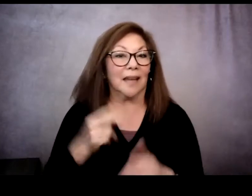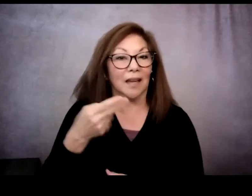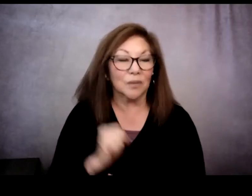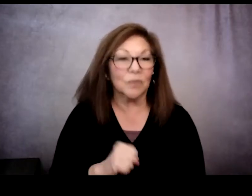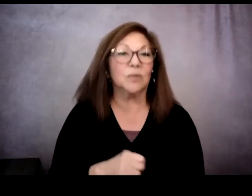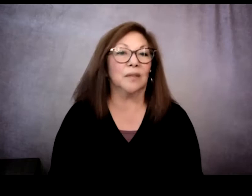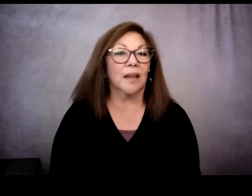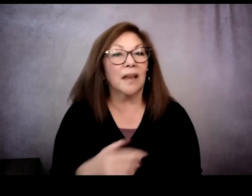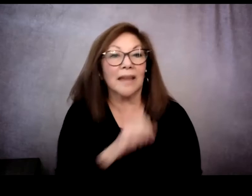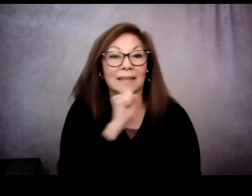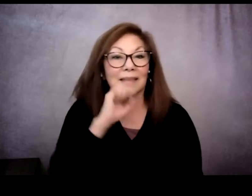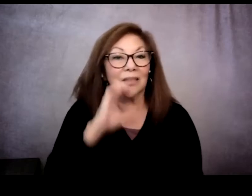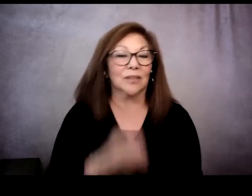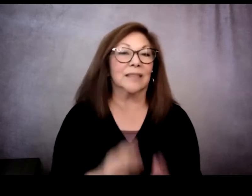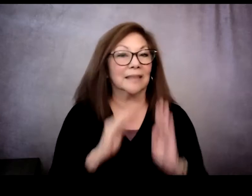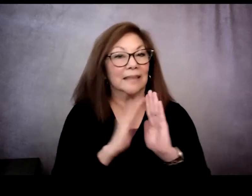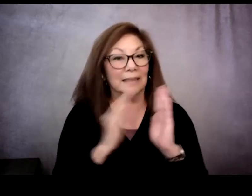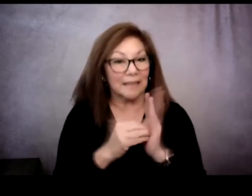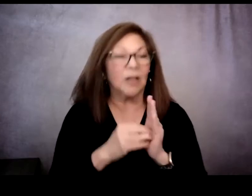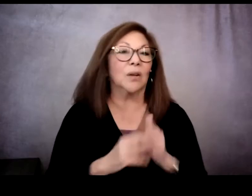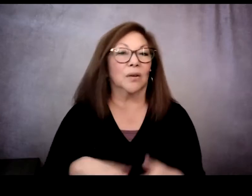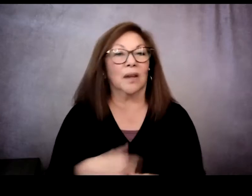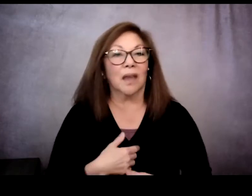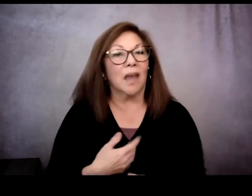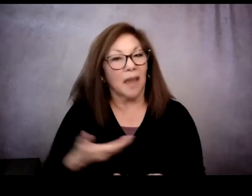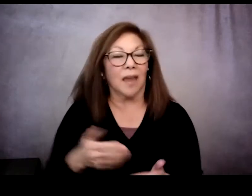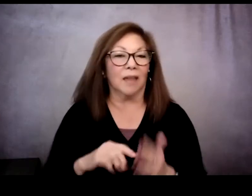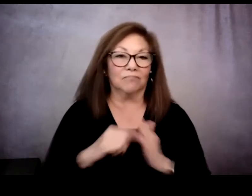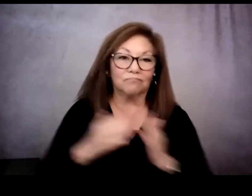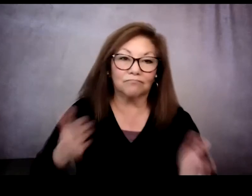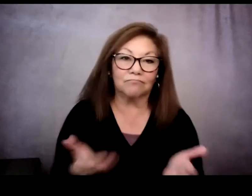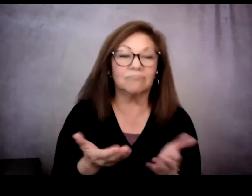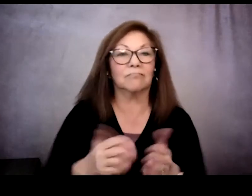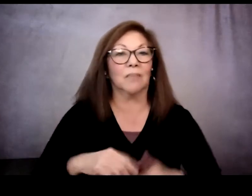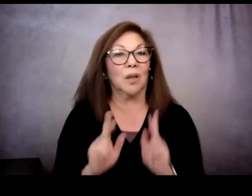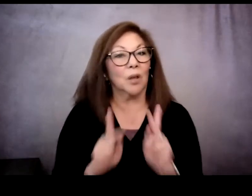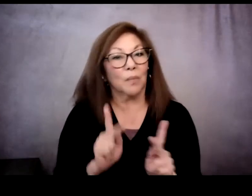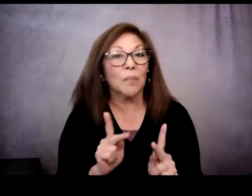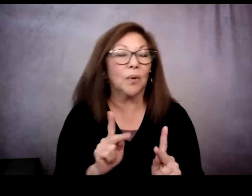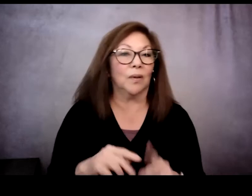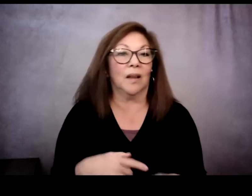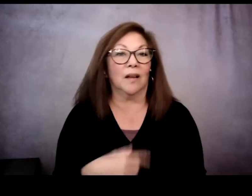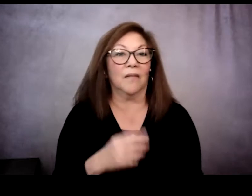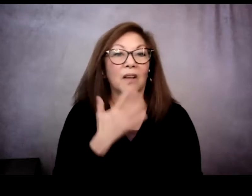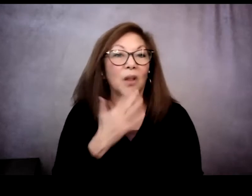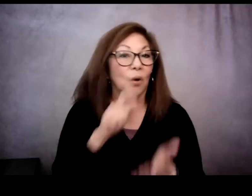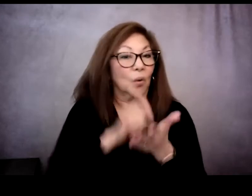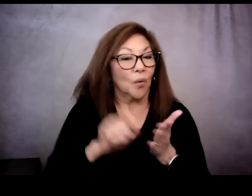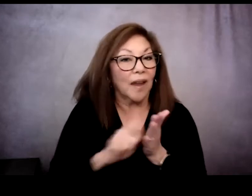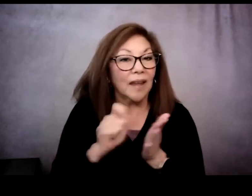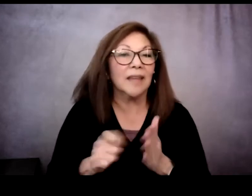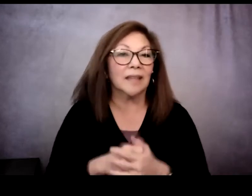run fellowship programs for emerging writers of color, and also publish an award-winning online literary magazine,